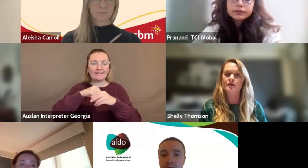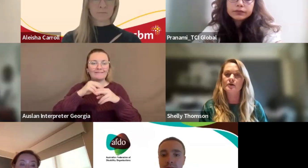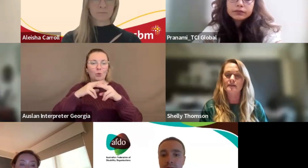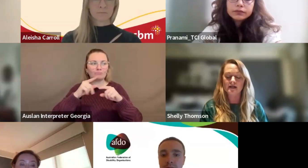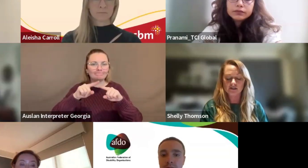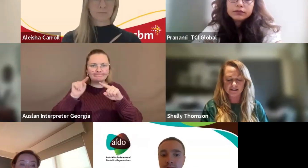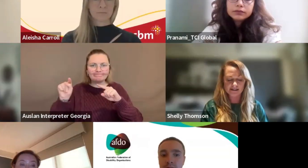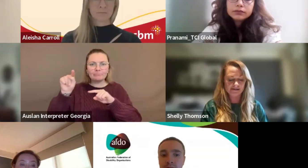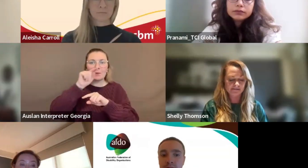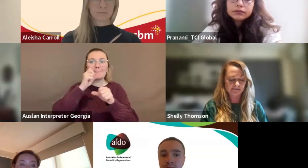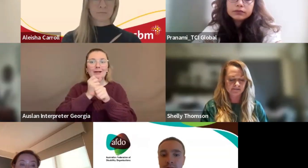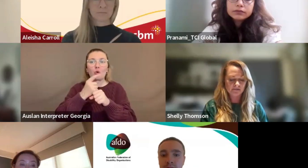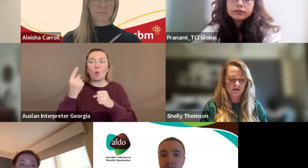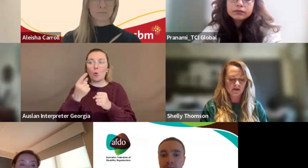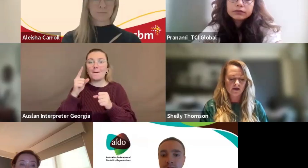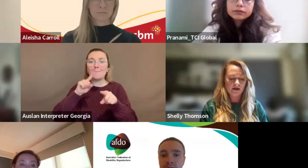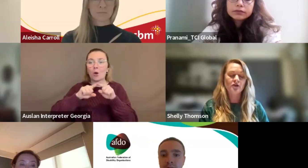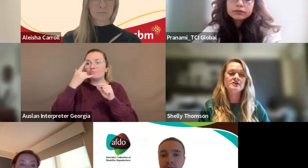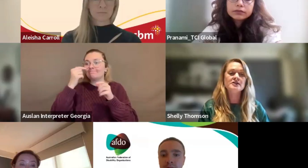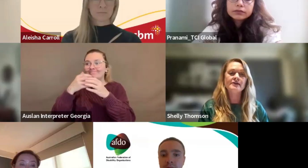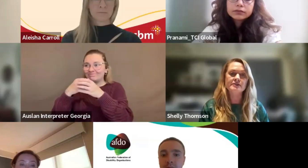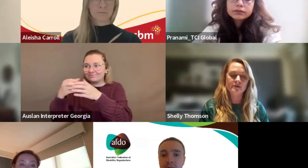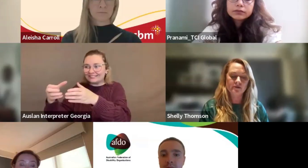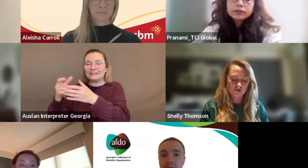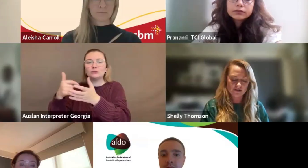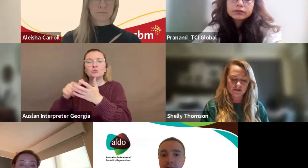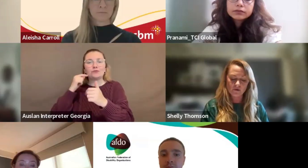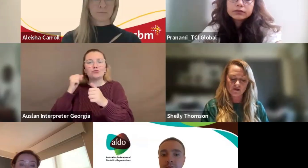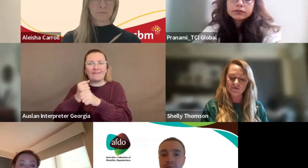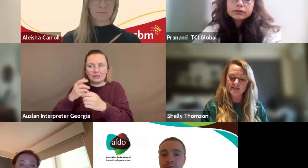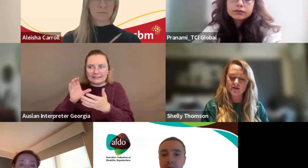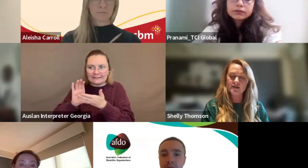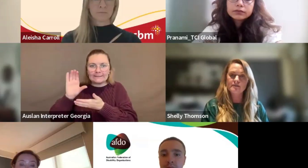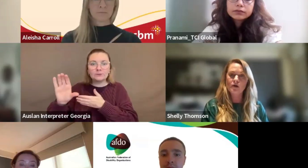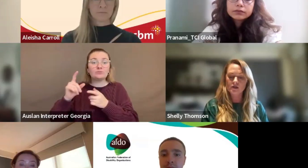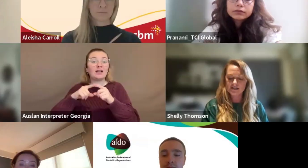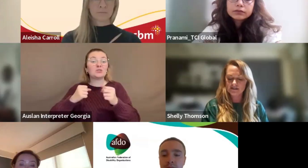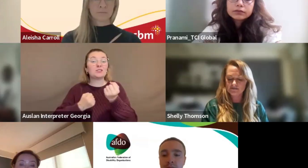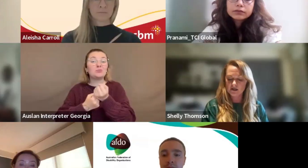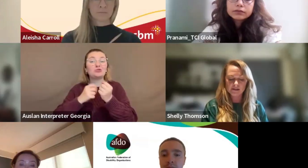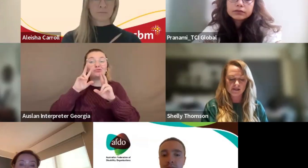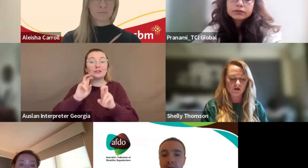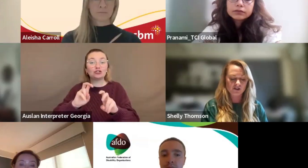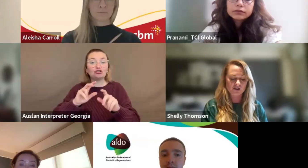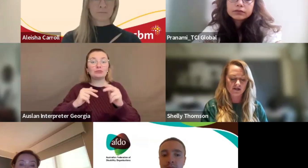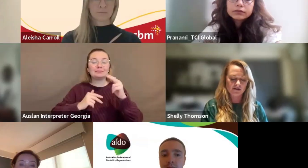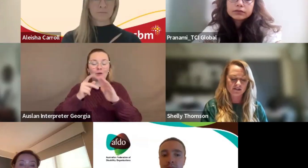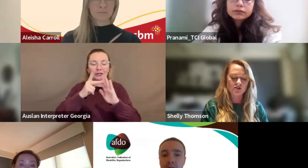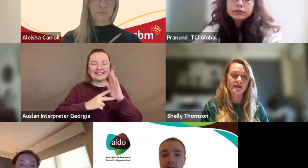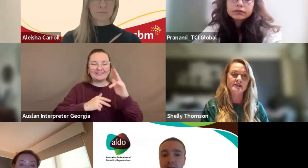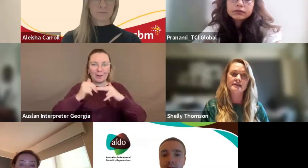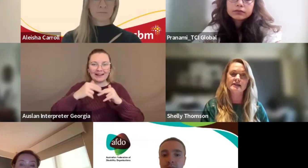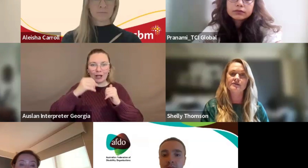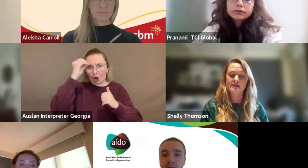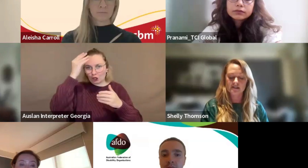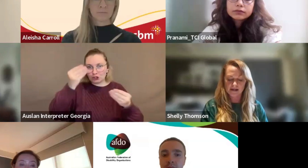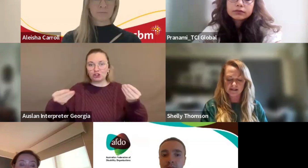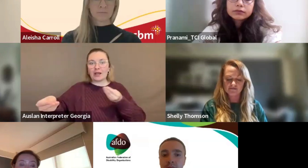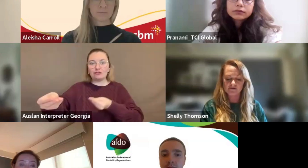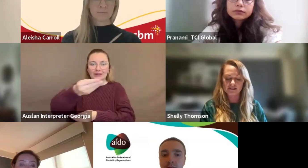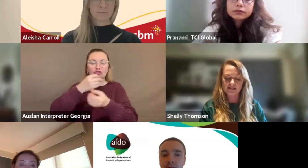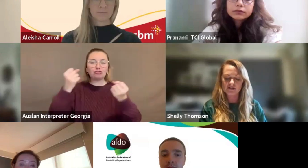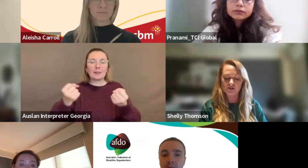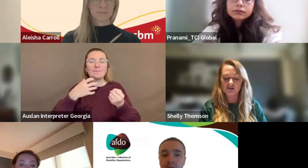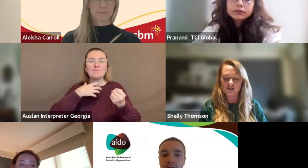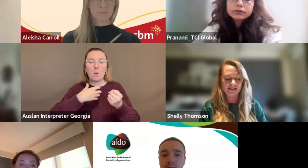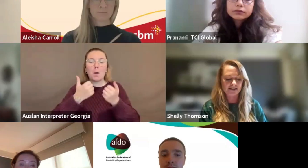resources reach the most marginalised. Alongside this, we are also supporting research, policy development, and knowledge sharing to strengthen the evidence